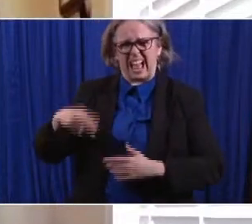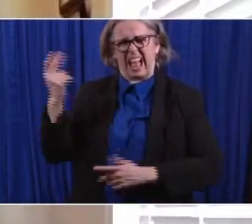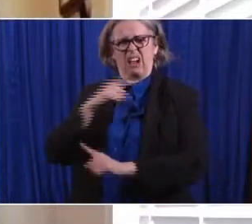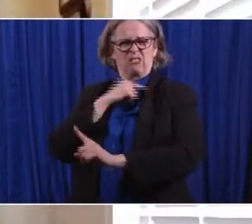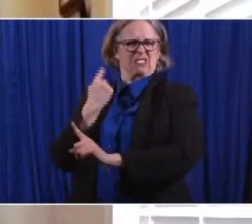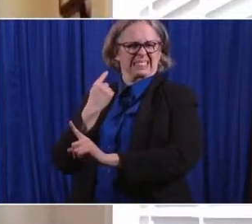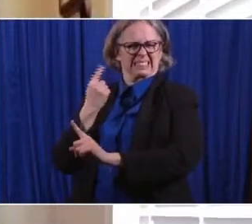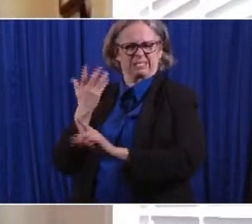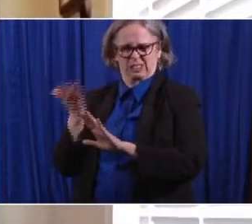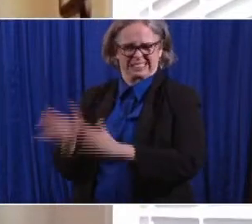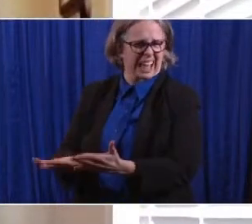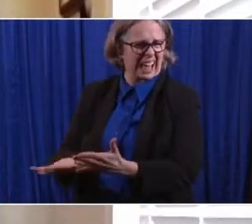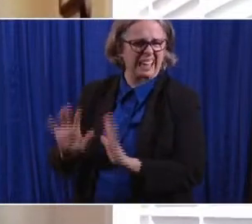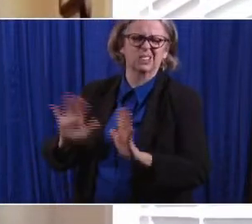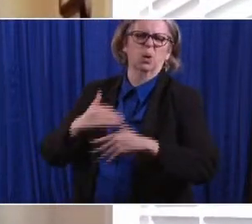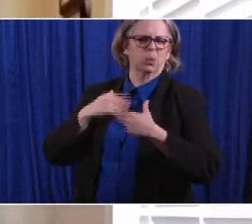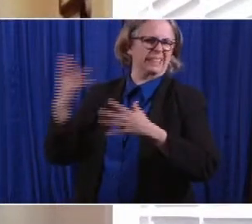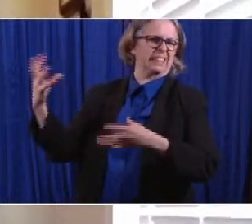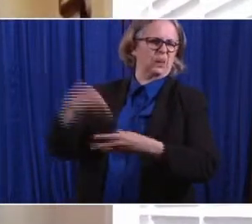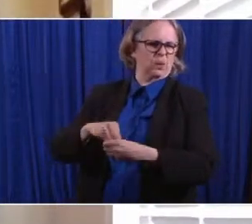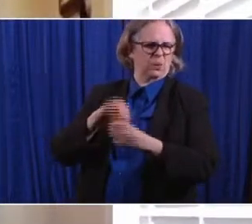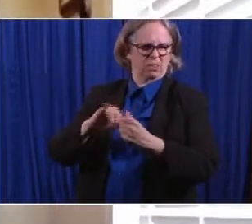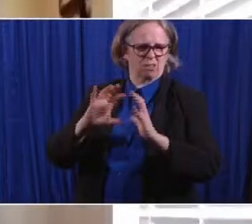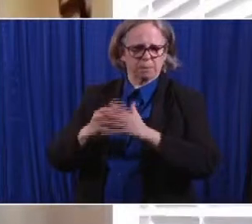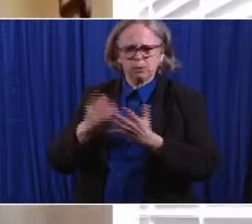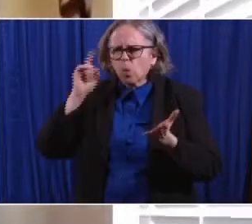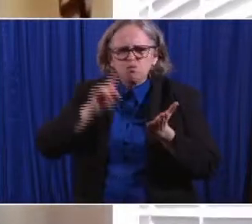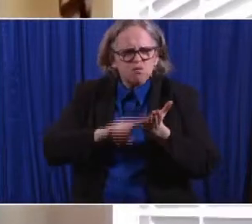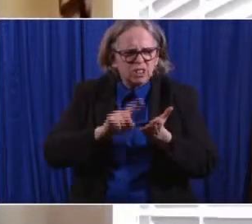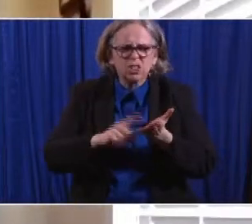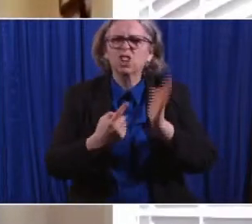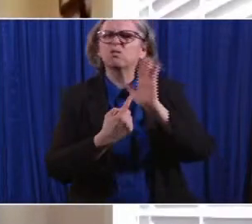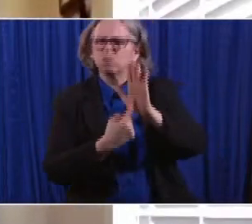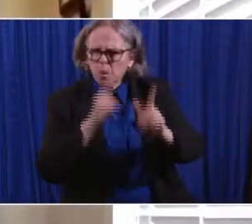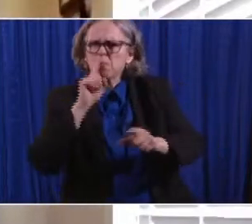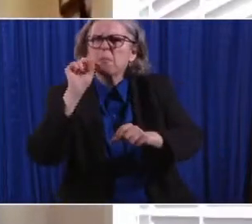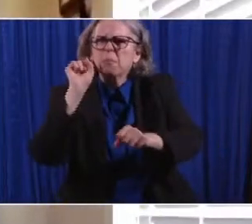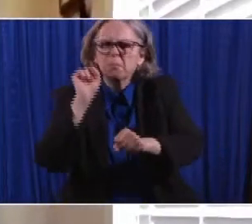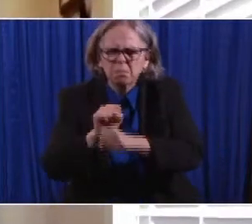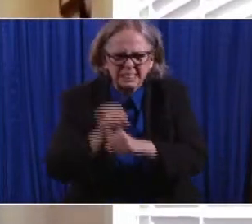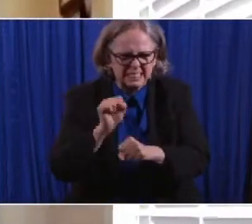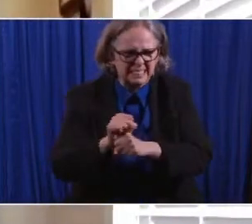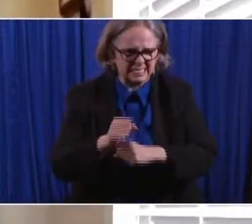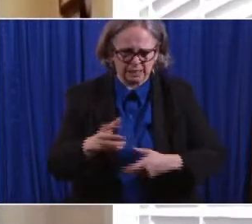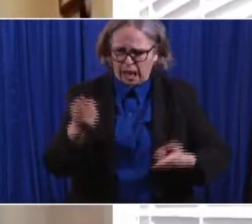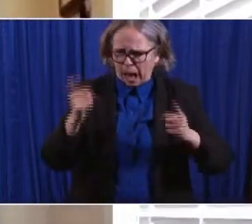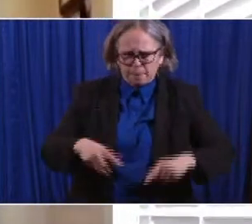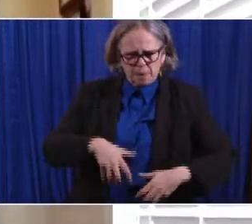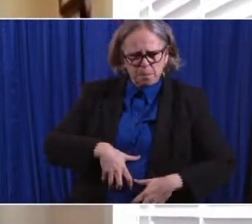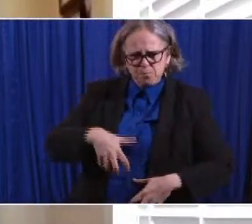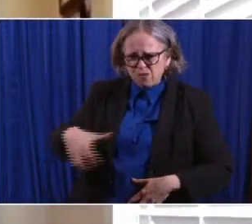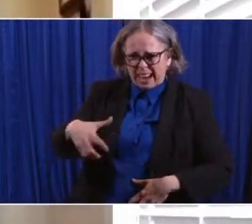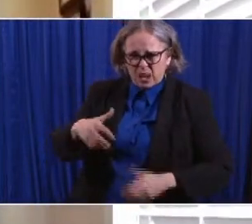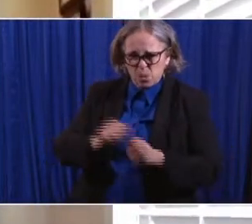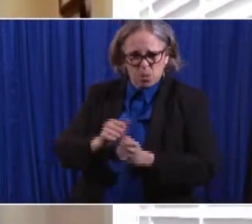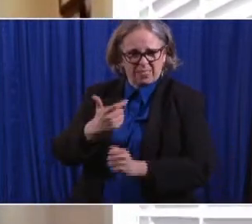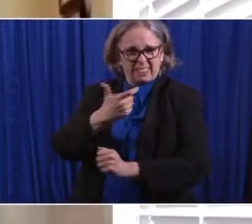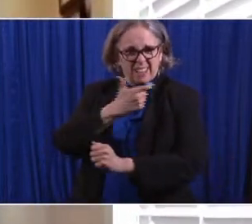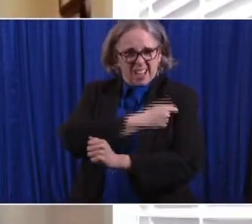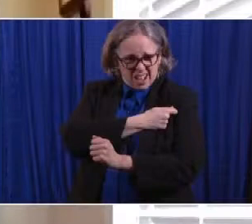Research also suggests that having COVID-19 during pregnancy might increase the risk